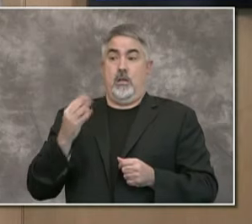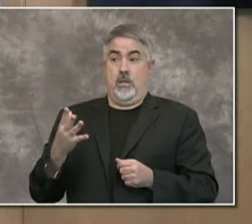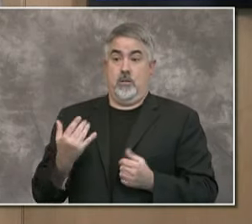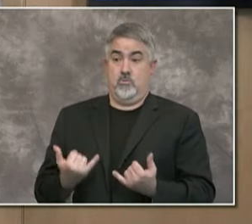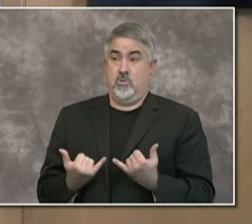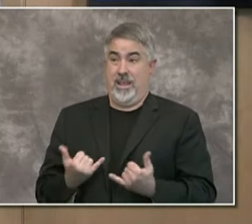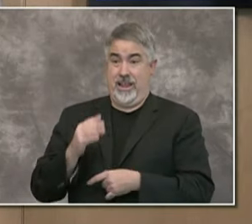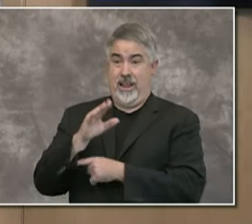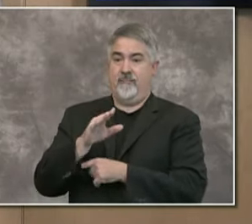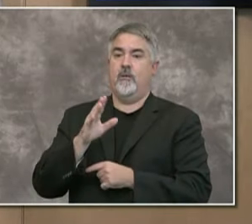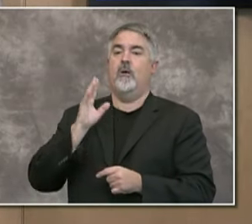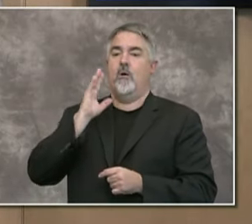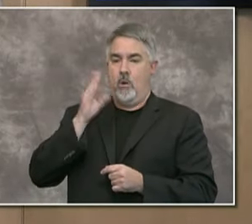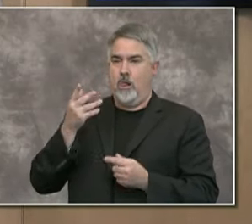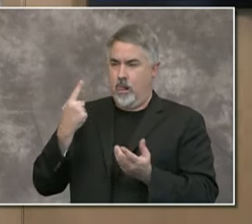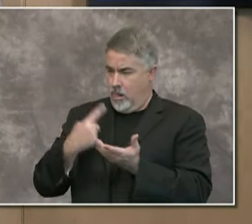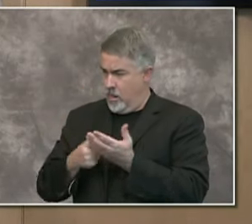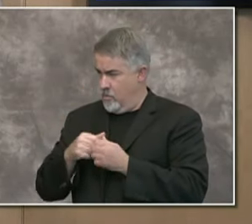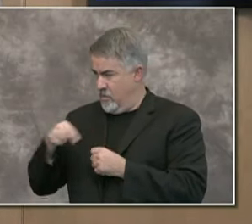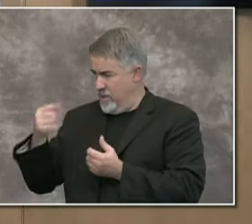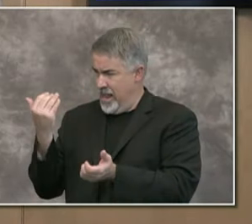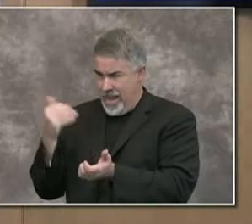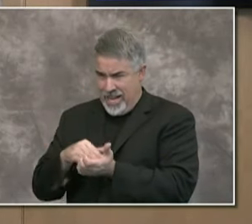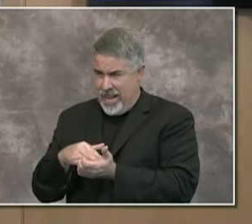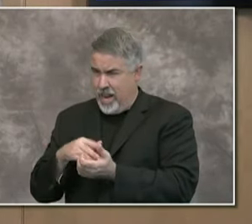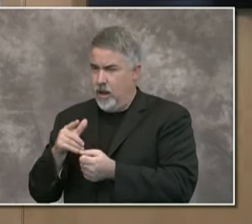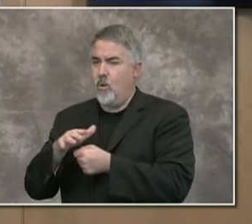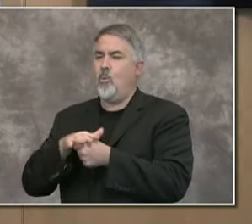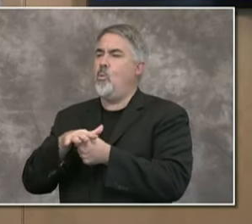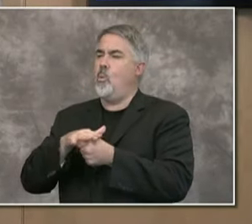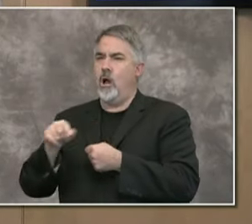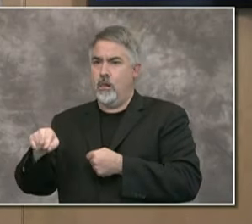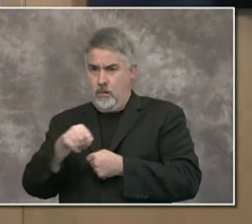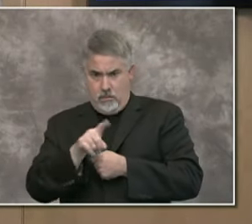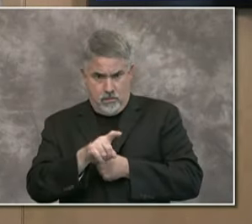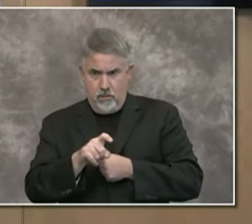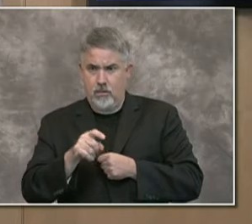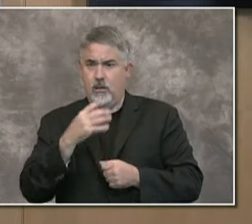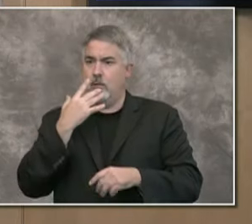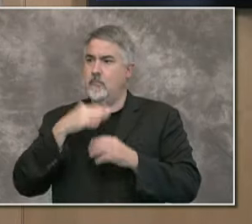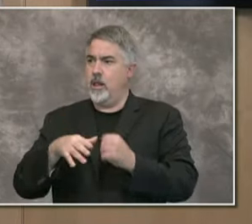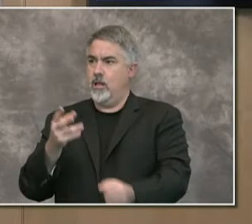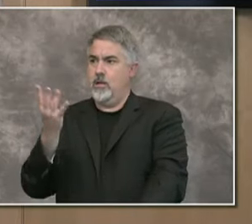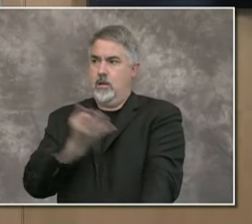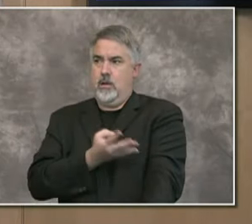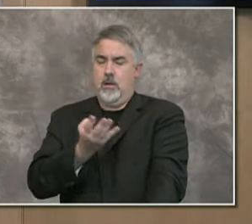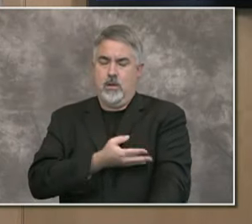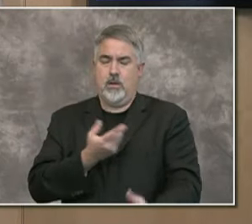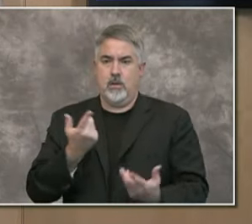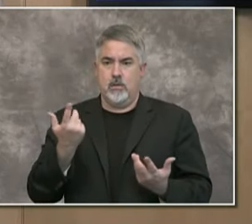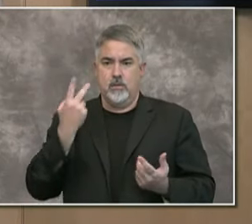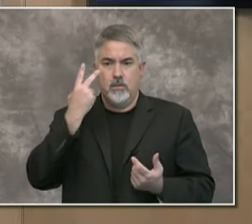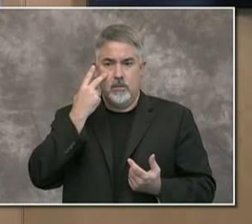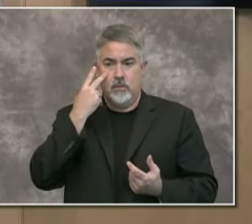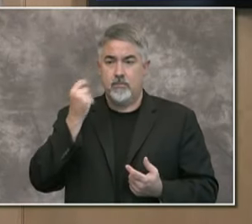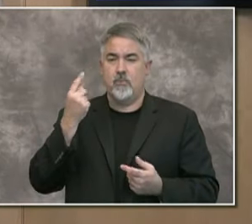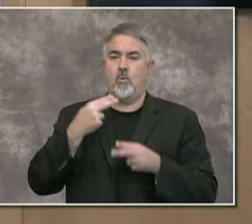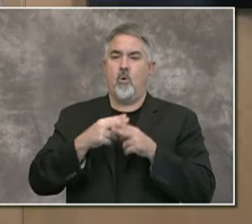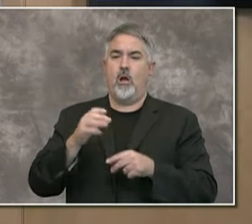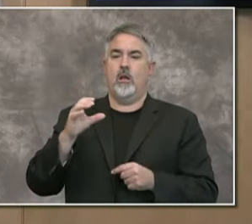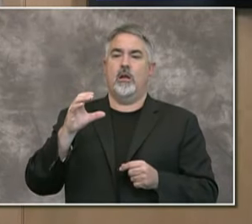with the leadership of our local blood bank. The decision of what is called convalescent